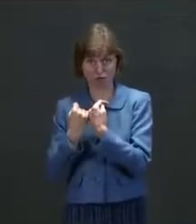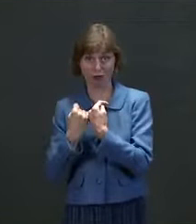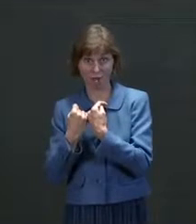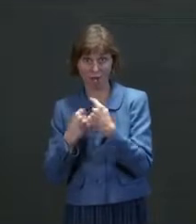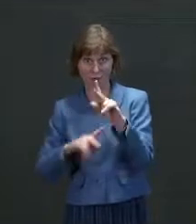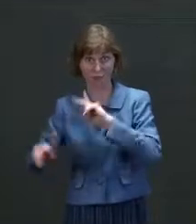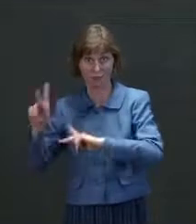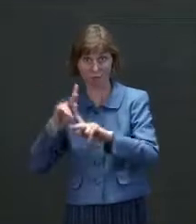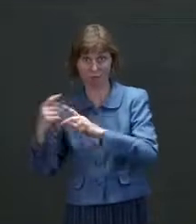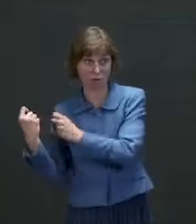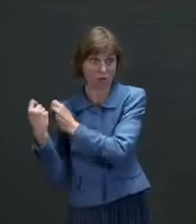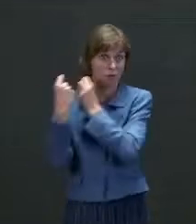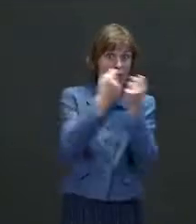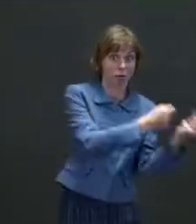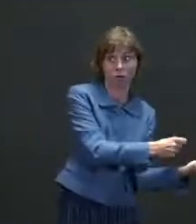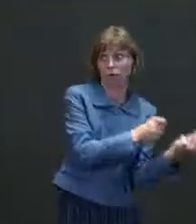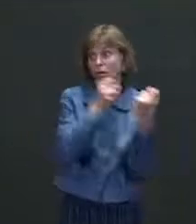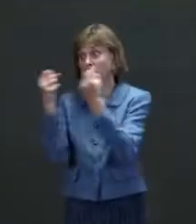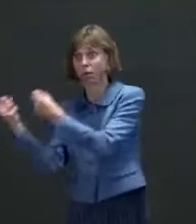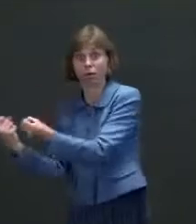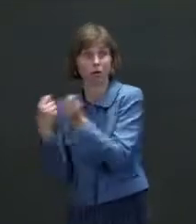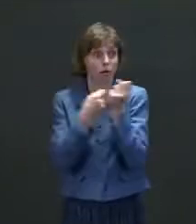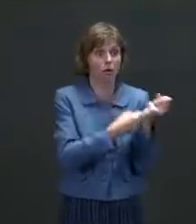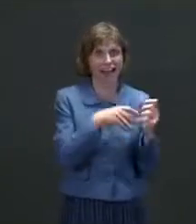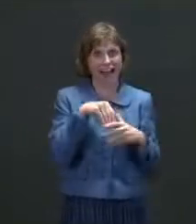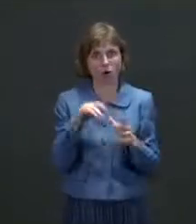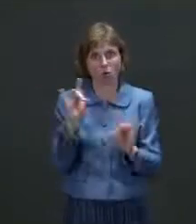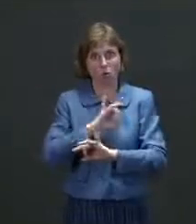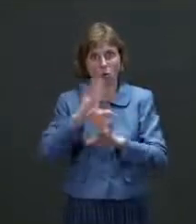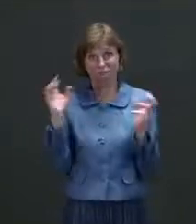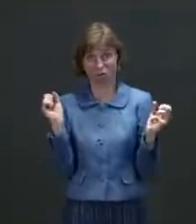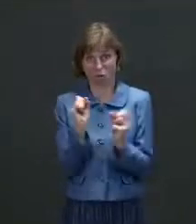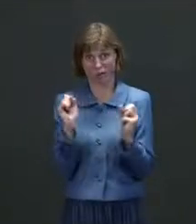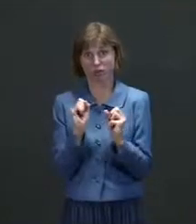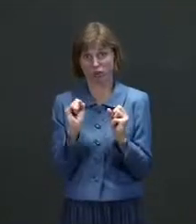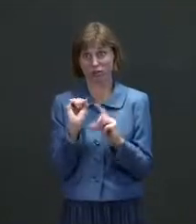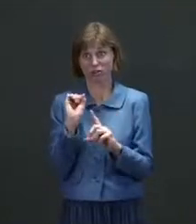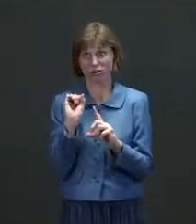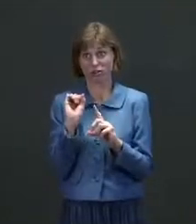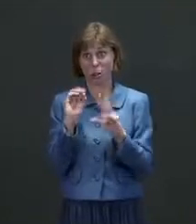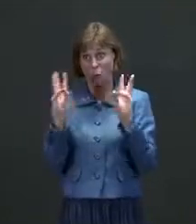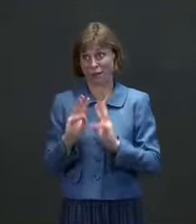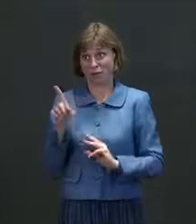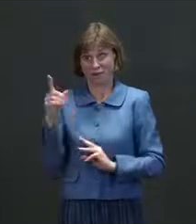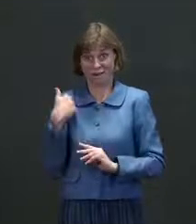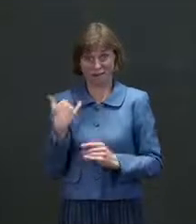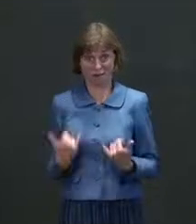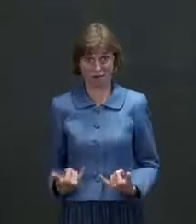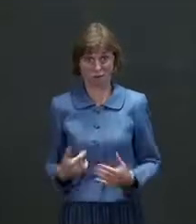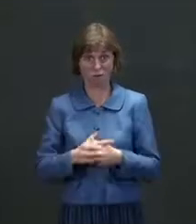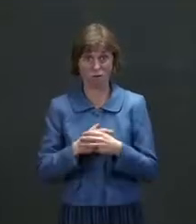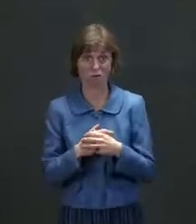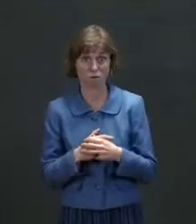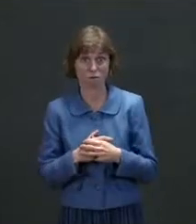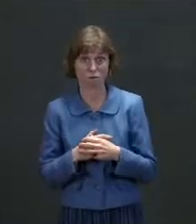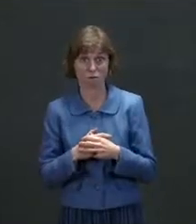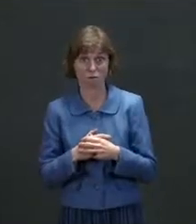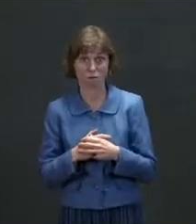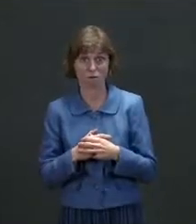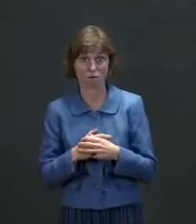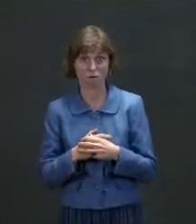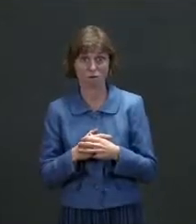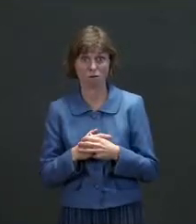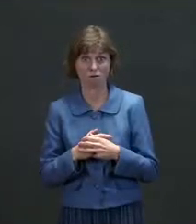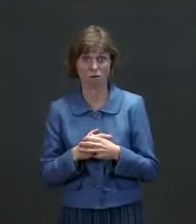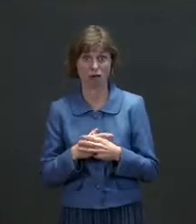to drive in these austere winter conditions that they are experiencing right now. And then we also have our FEMA Corps teams